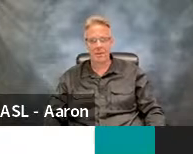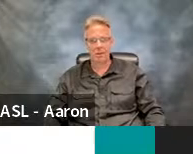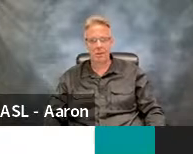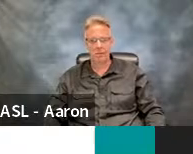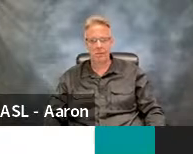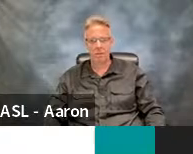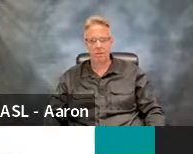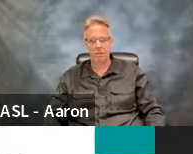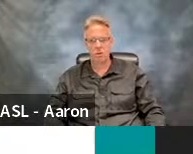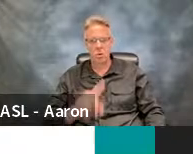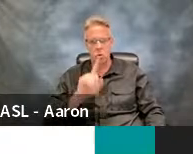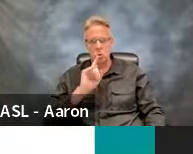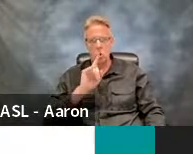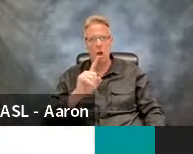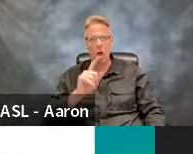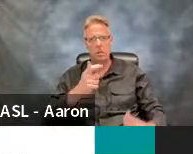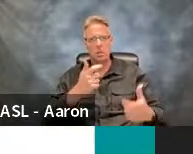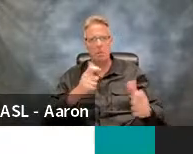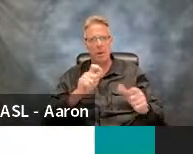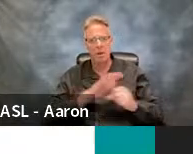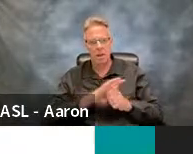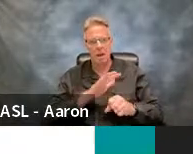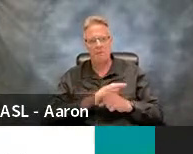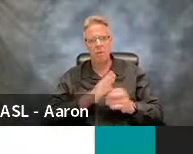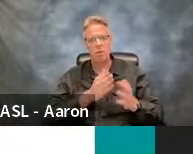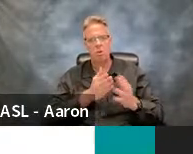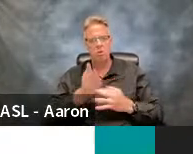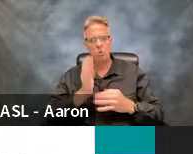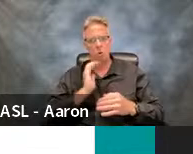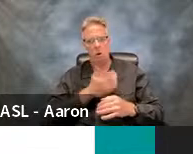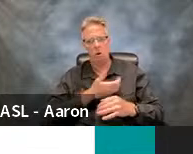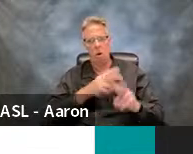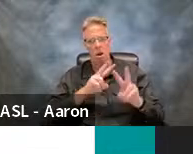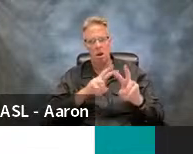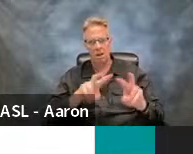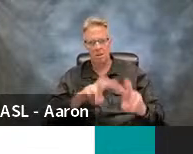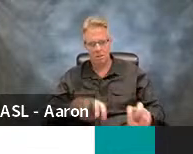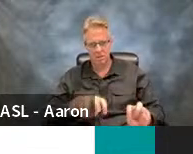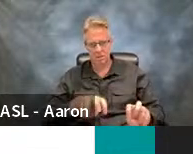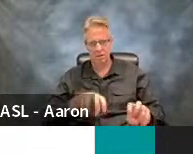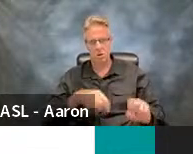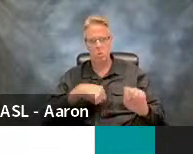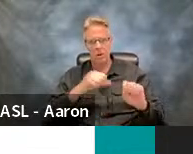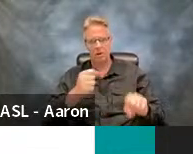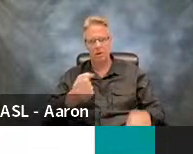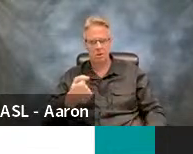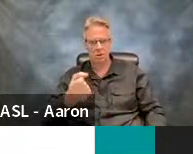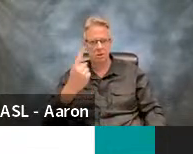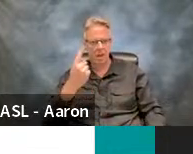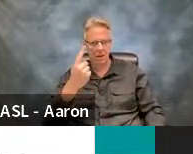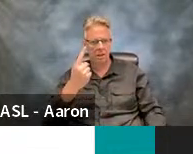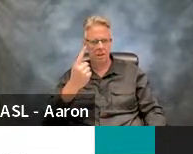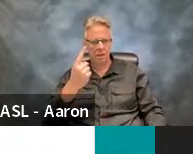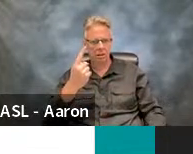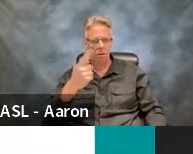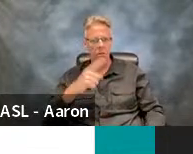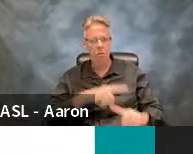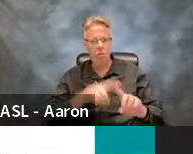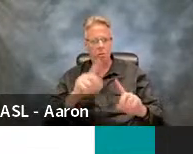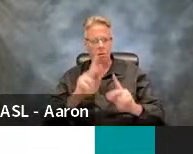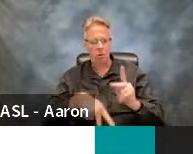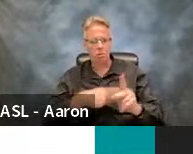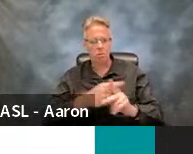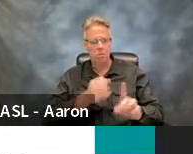it's significant enough to that through our analysis, we'll be able to understand different